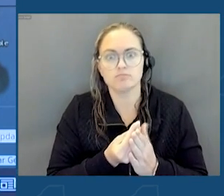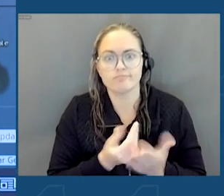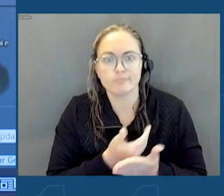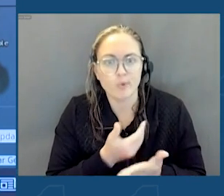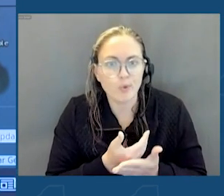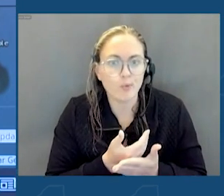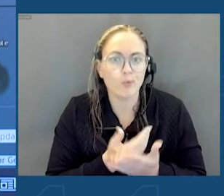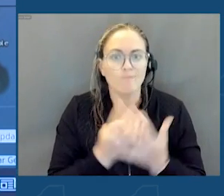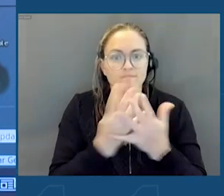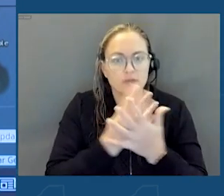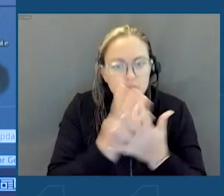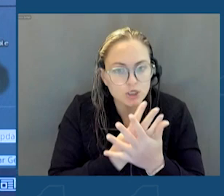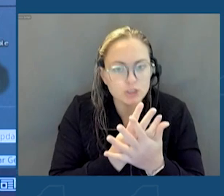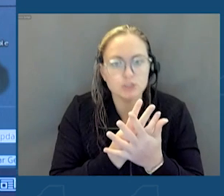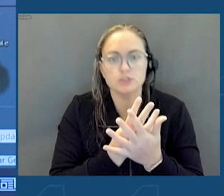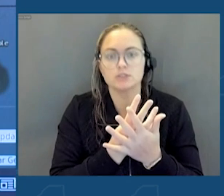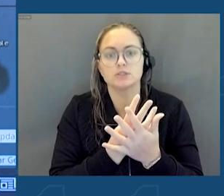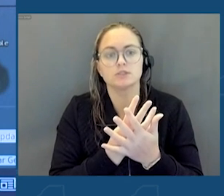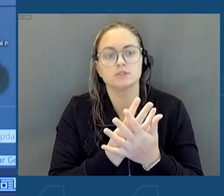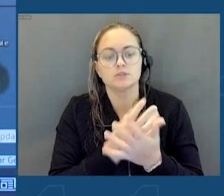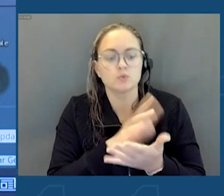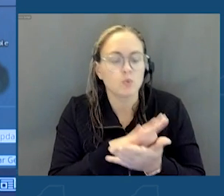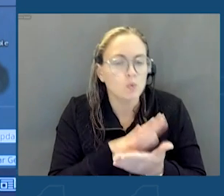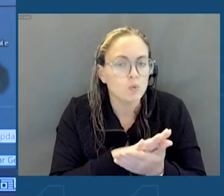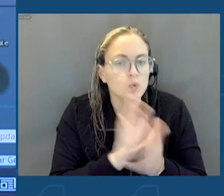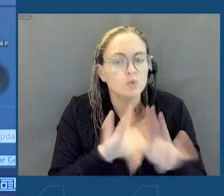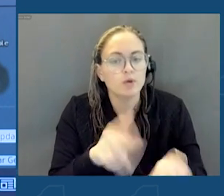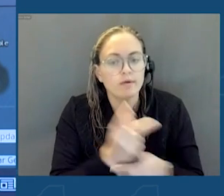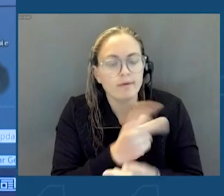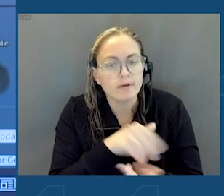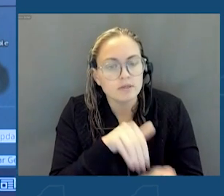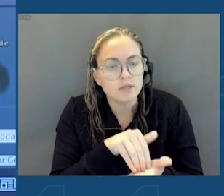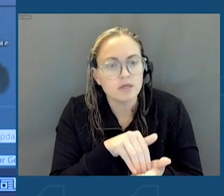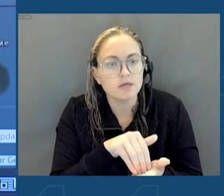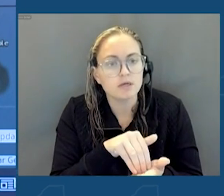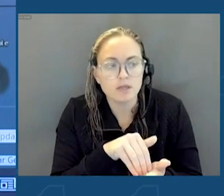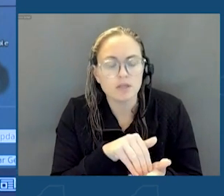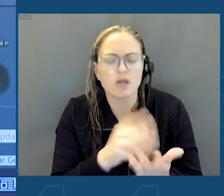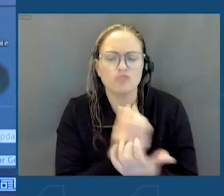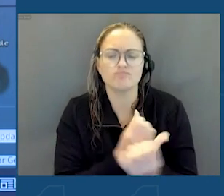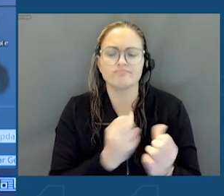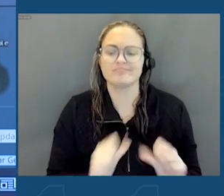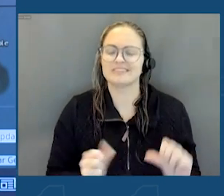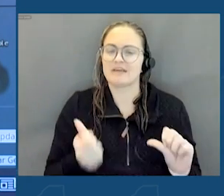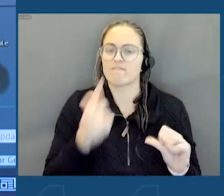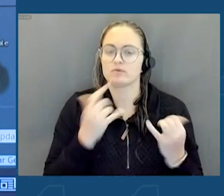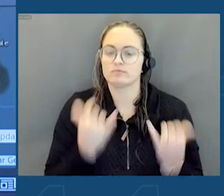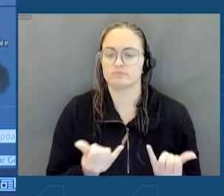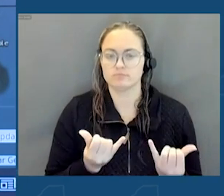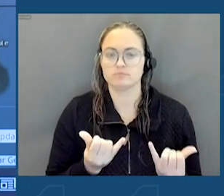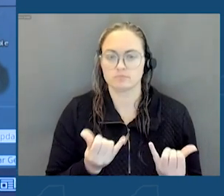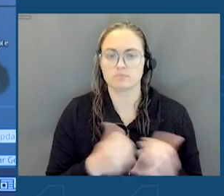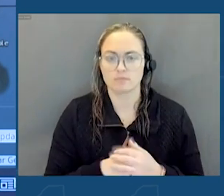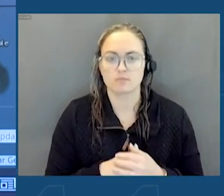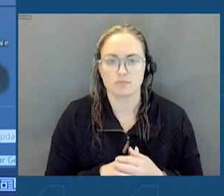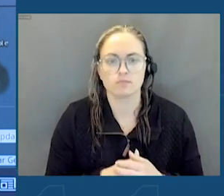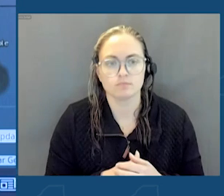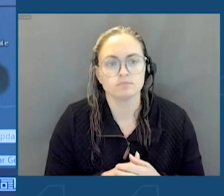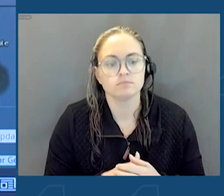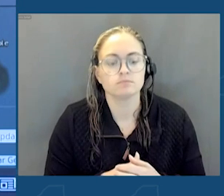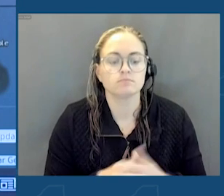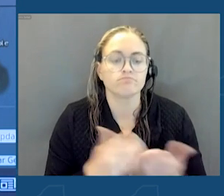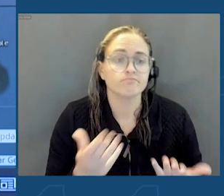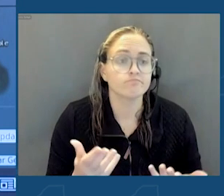filters in our schools and our child care centers, so they are much safer than children playing outside. We've been asked often, should we